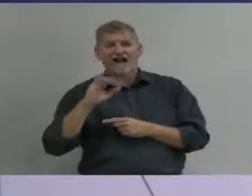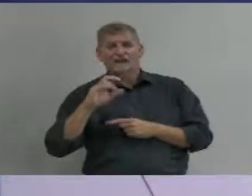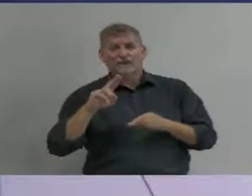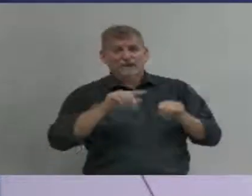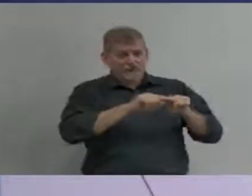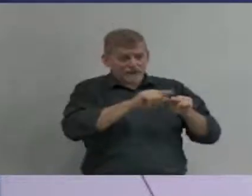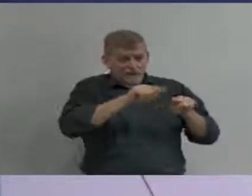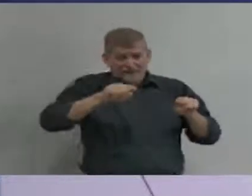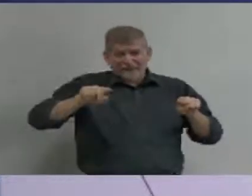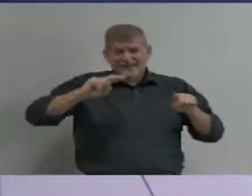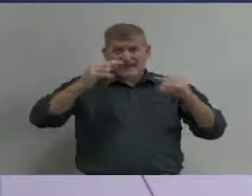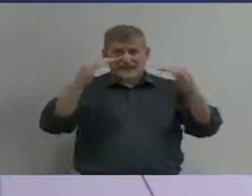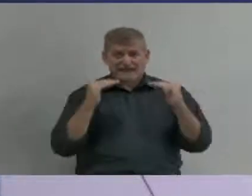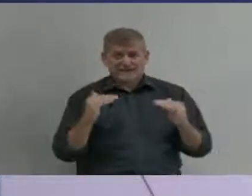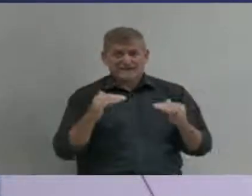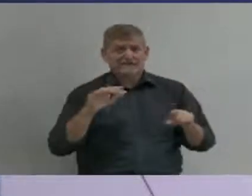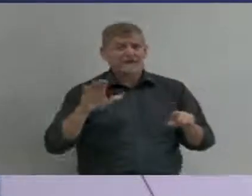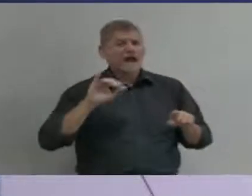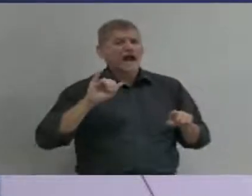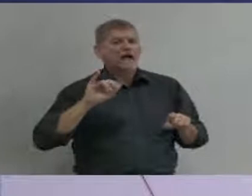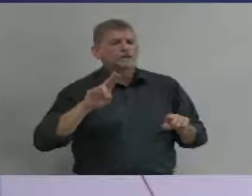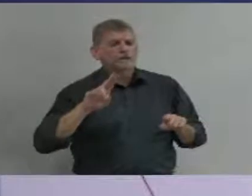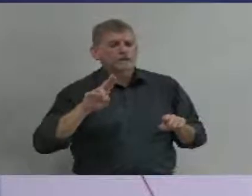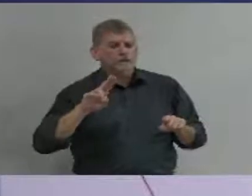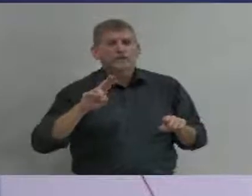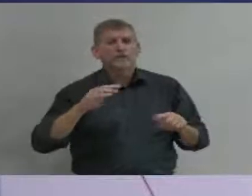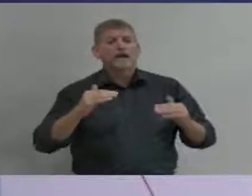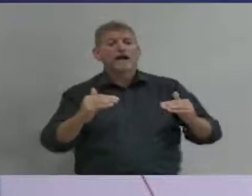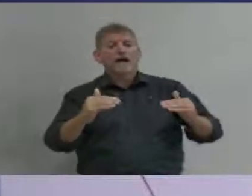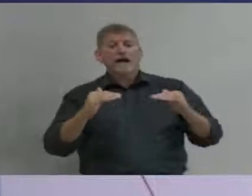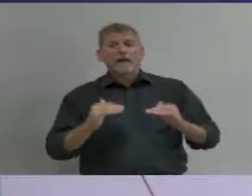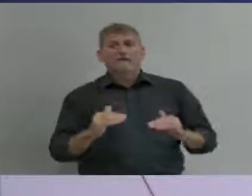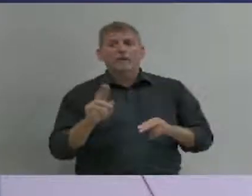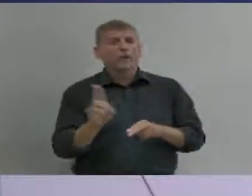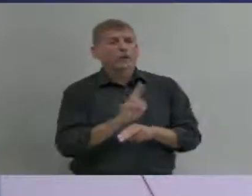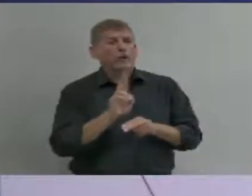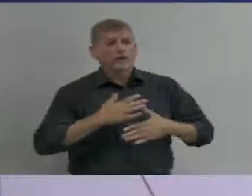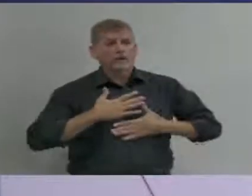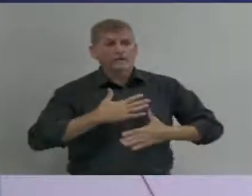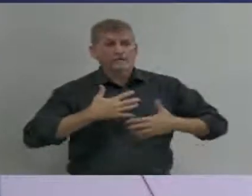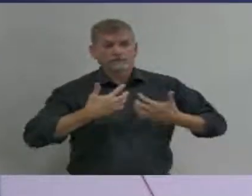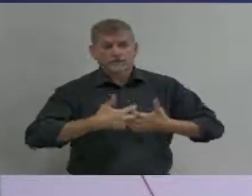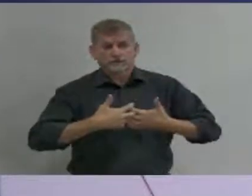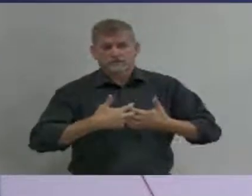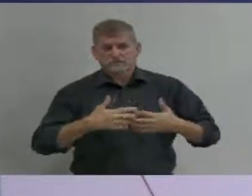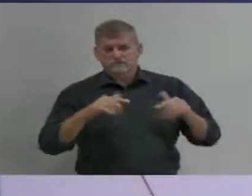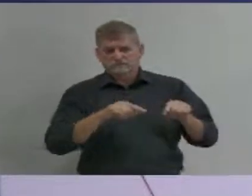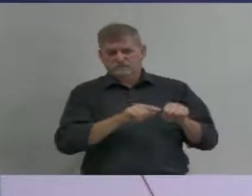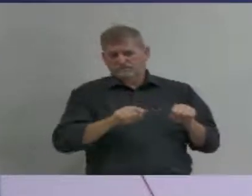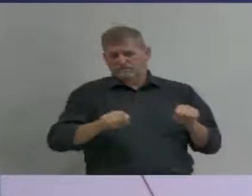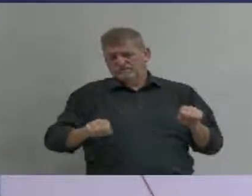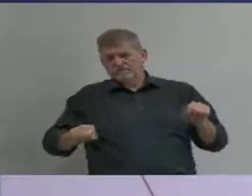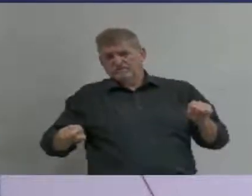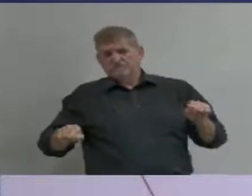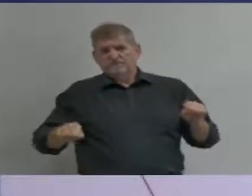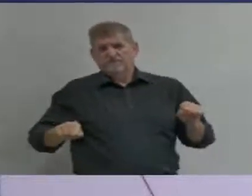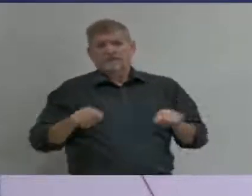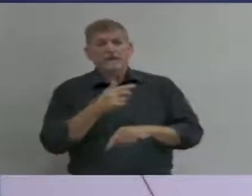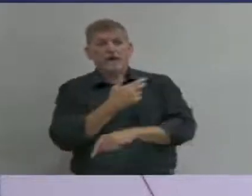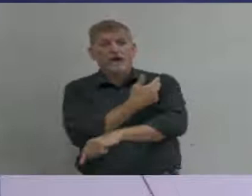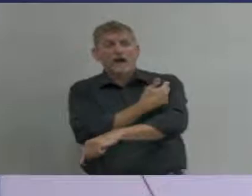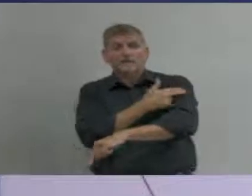the bottom line is the number on ventilators, which is 1. So our hospitalization numbers, thankfully, have